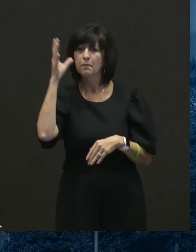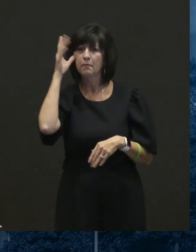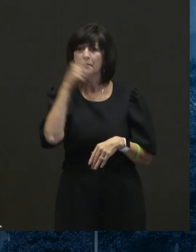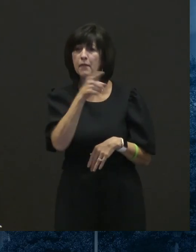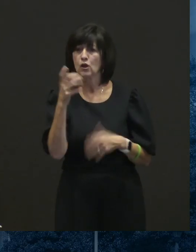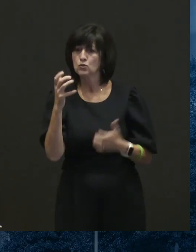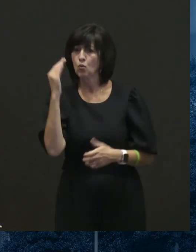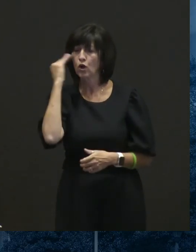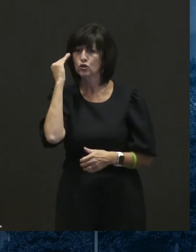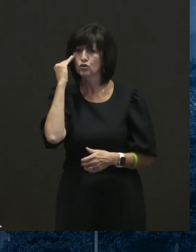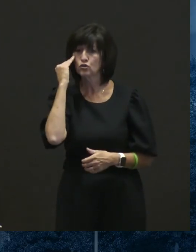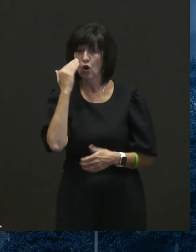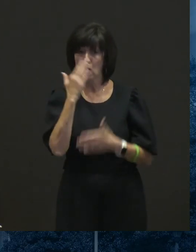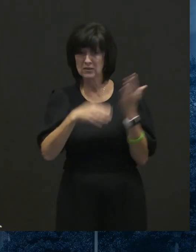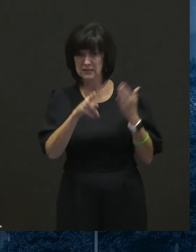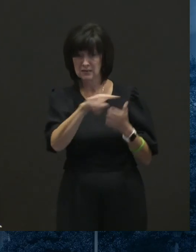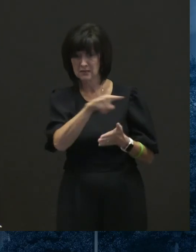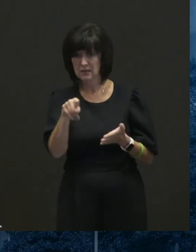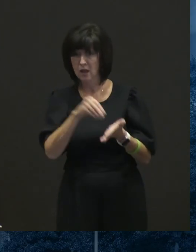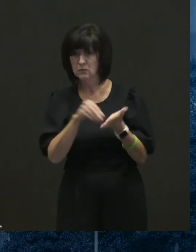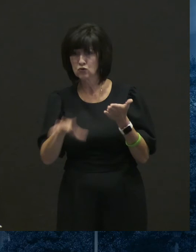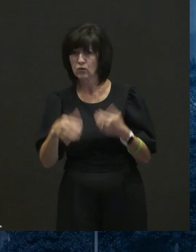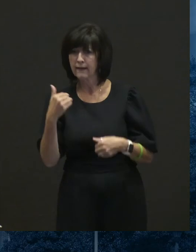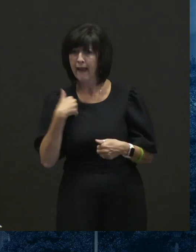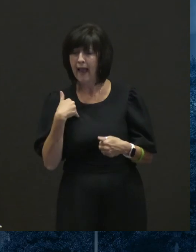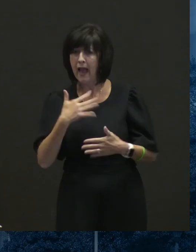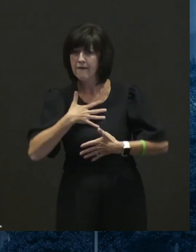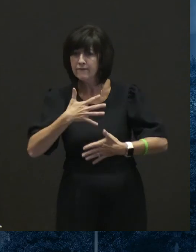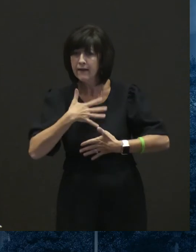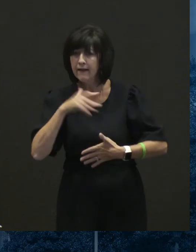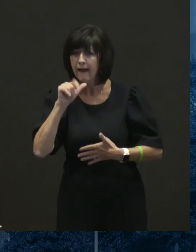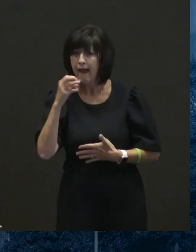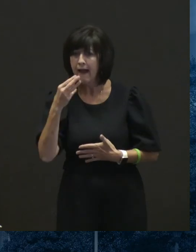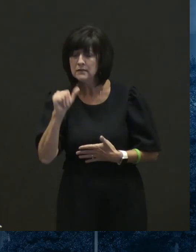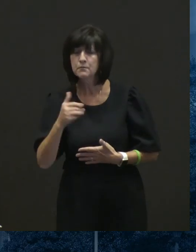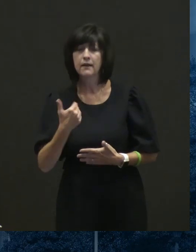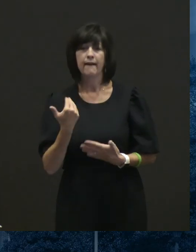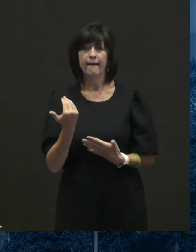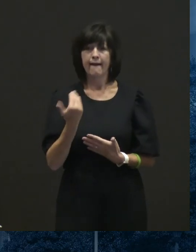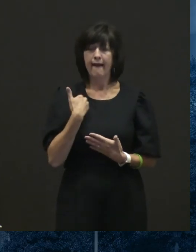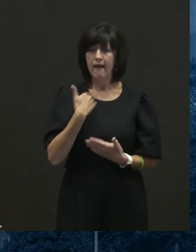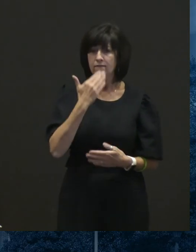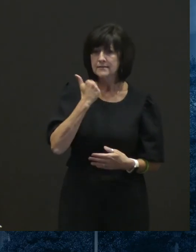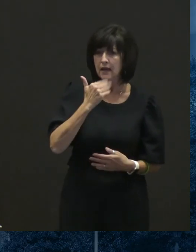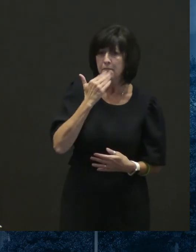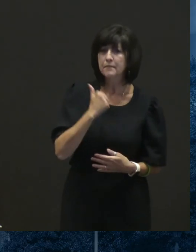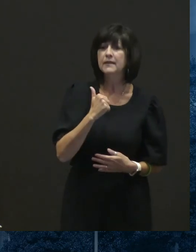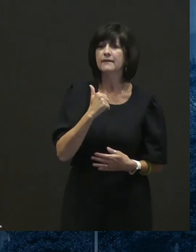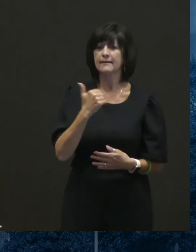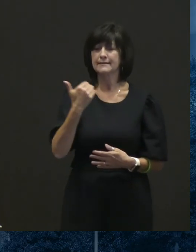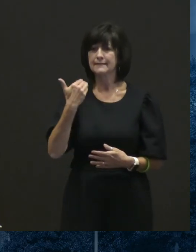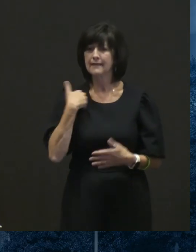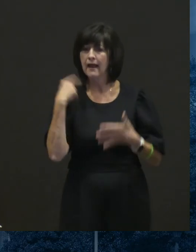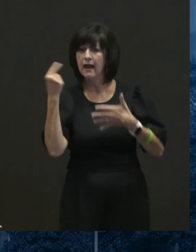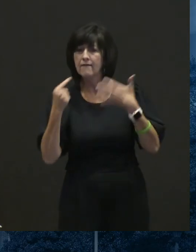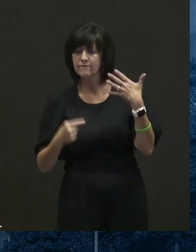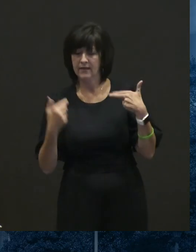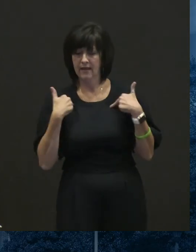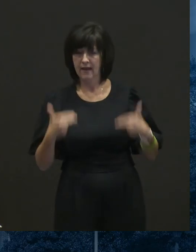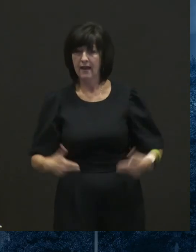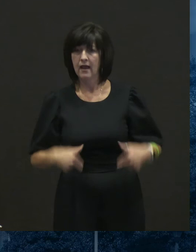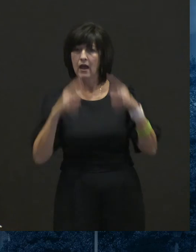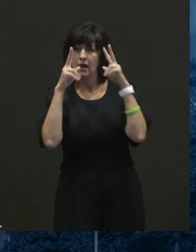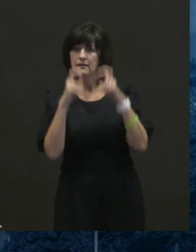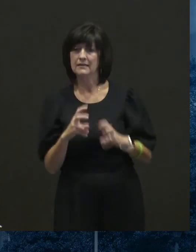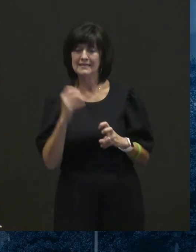hypoglycemia, diabetes, and since the encouragement here is to get all the students back into the schools, for example, let's say if we have a parent with 2